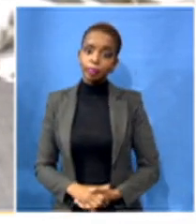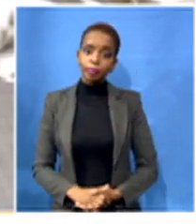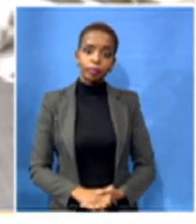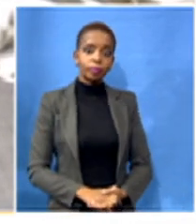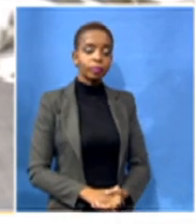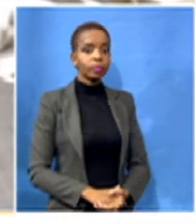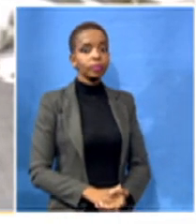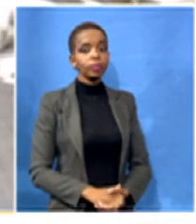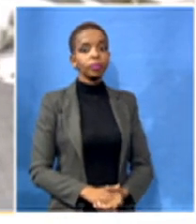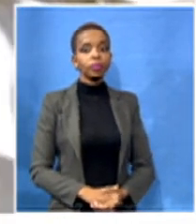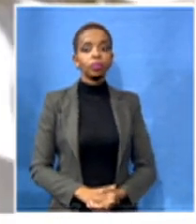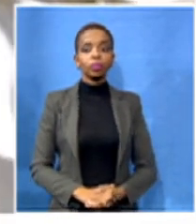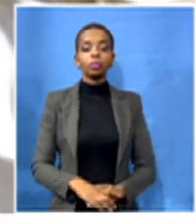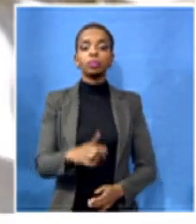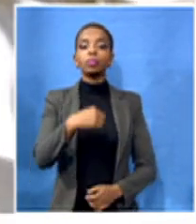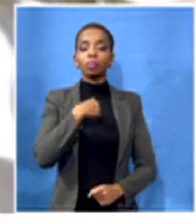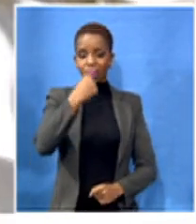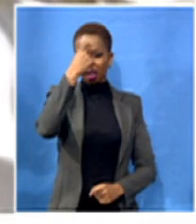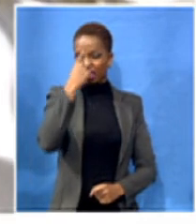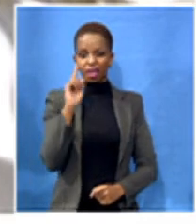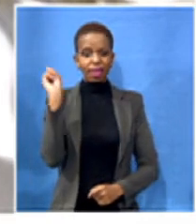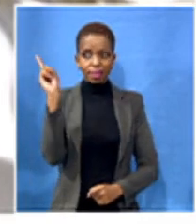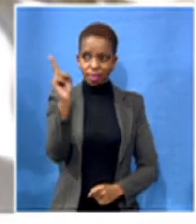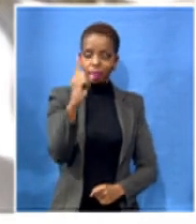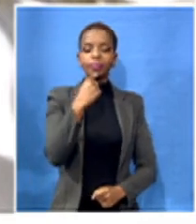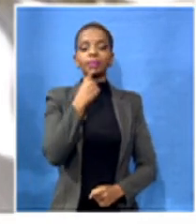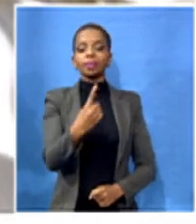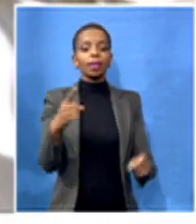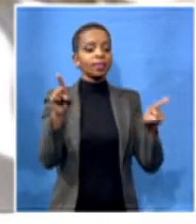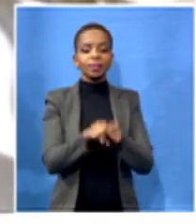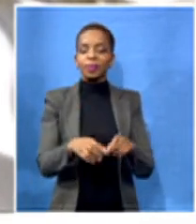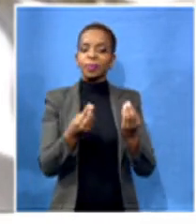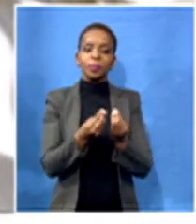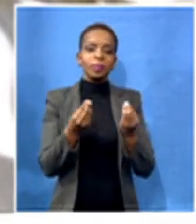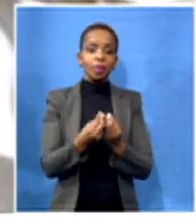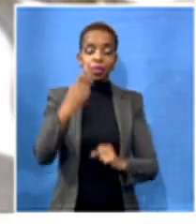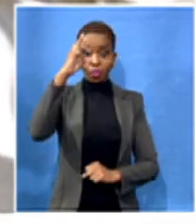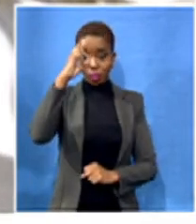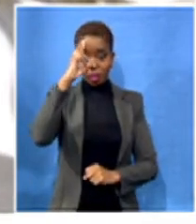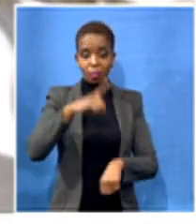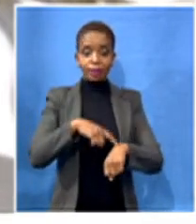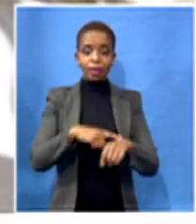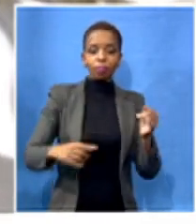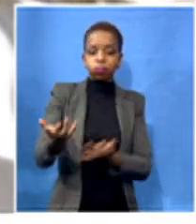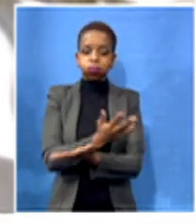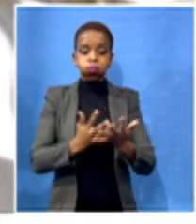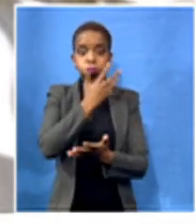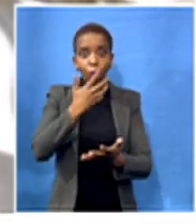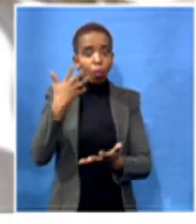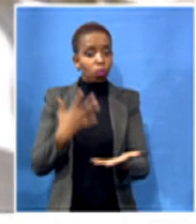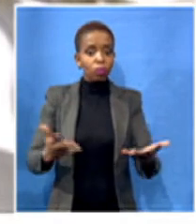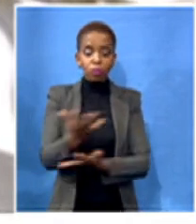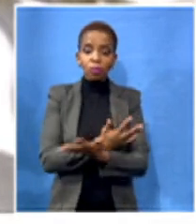think the message is consistent. You must remember that during this debate, and the debate has been very hot the past, call it